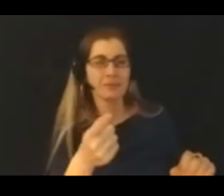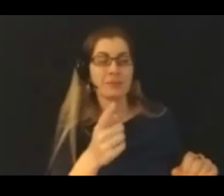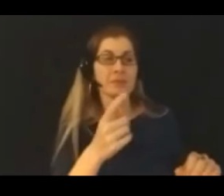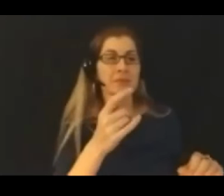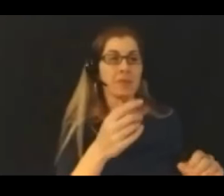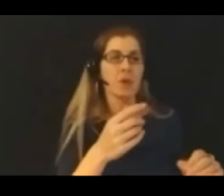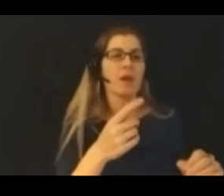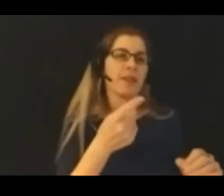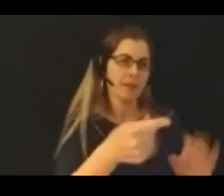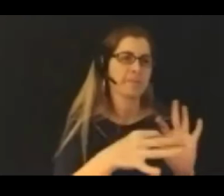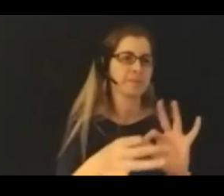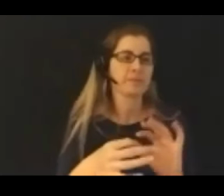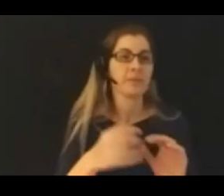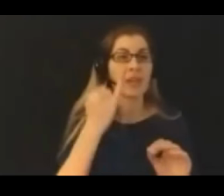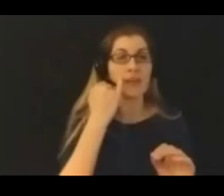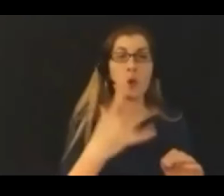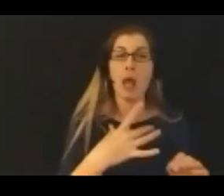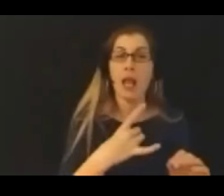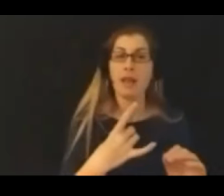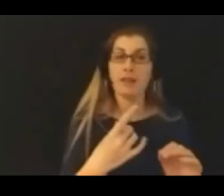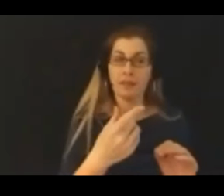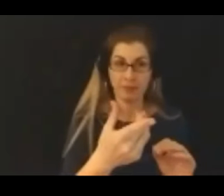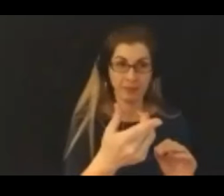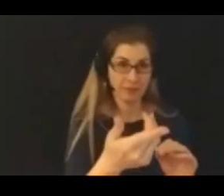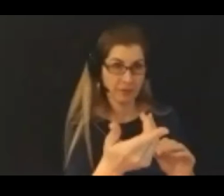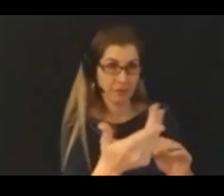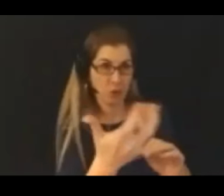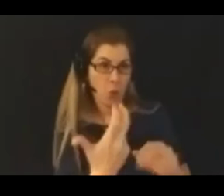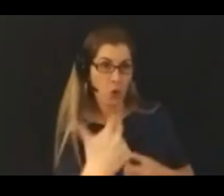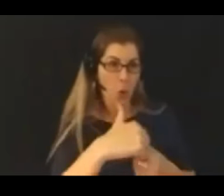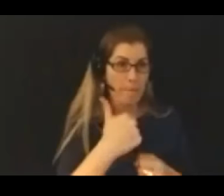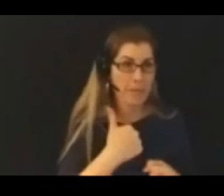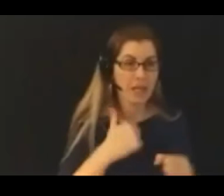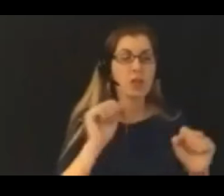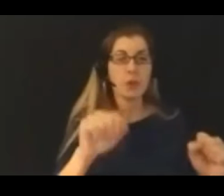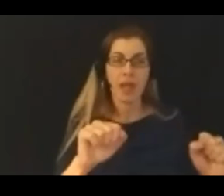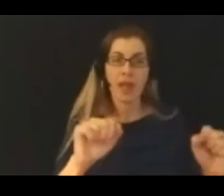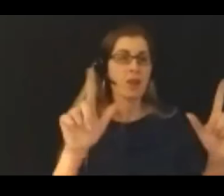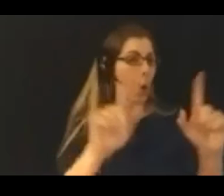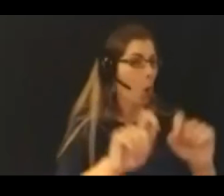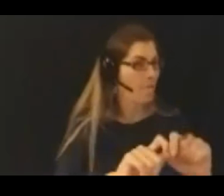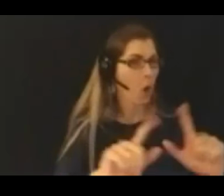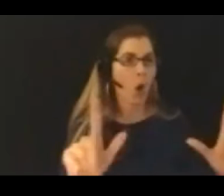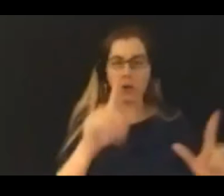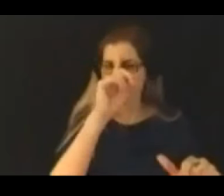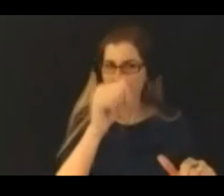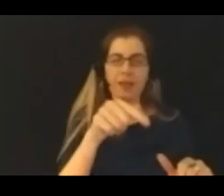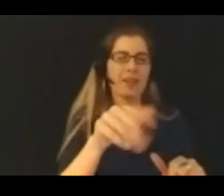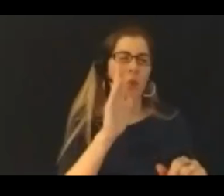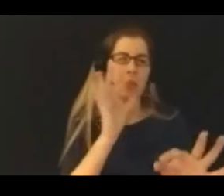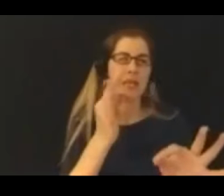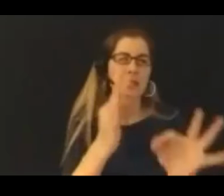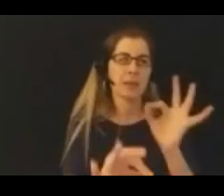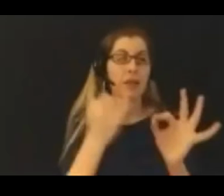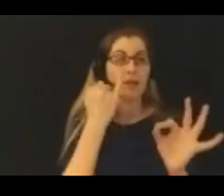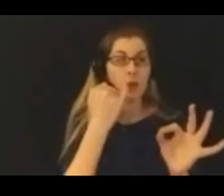movement background. So if you'd like to join me in this, you're certainly welcome. You can have your screen on or off. I promise it will be very simple, but if you'd like to